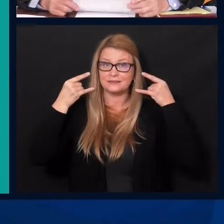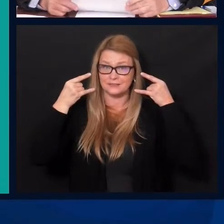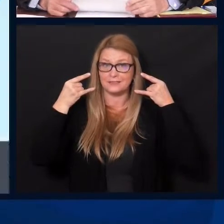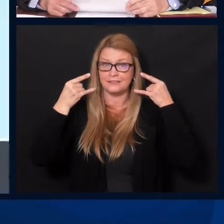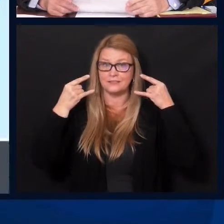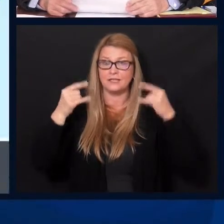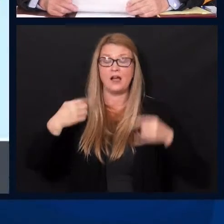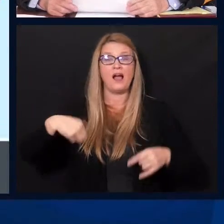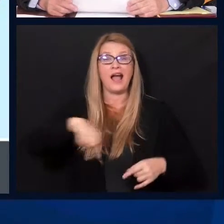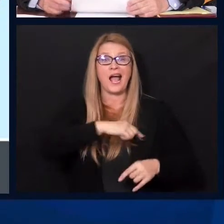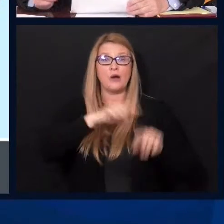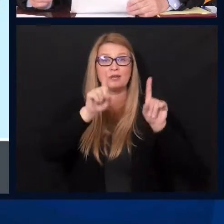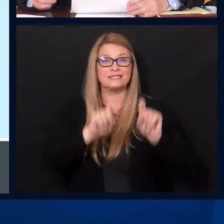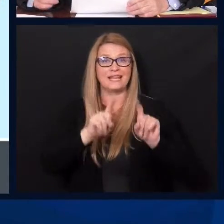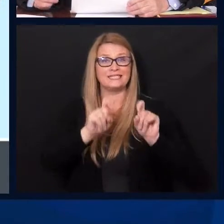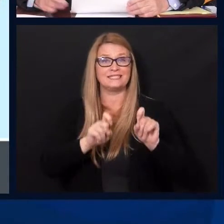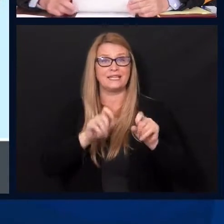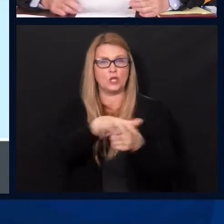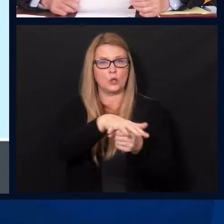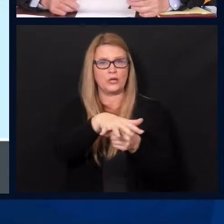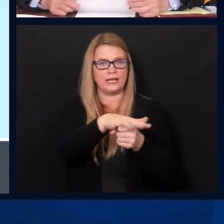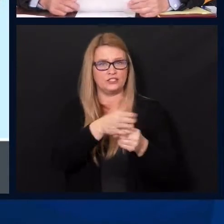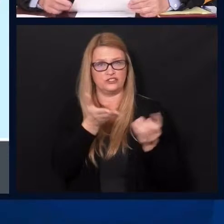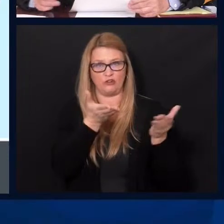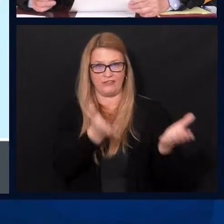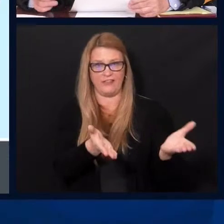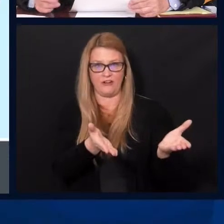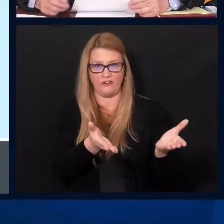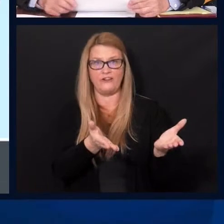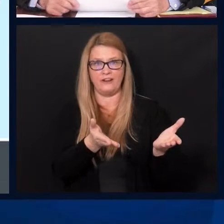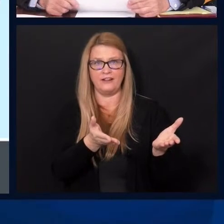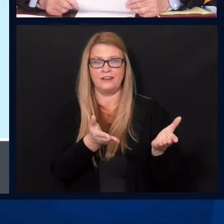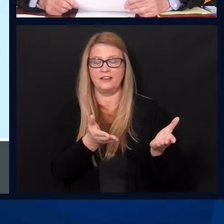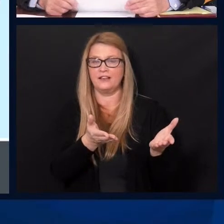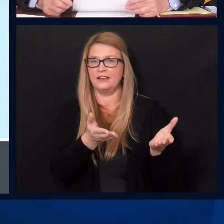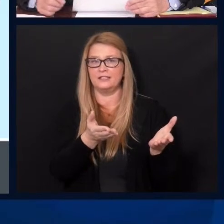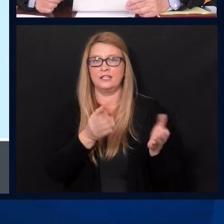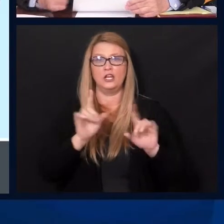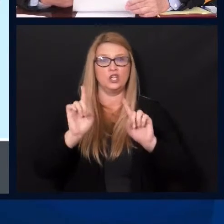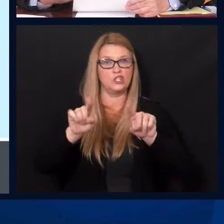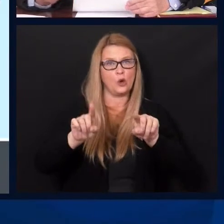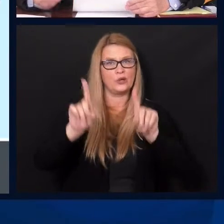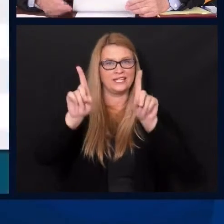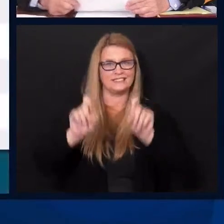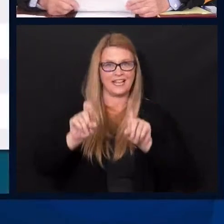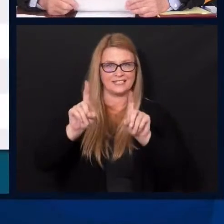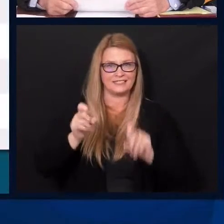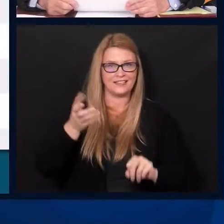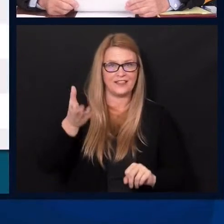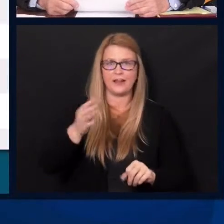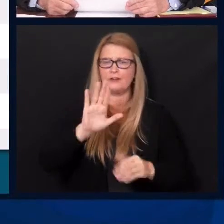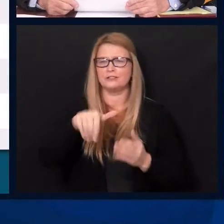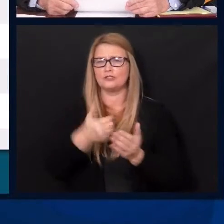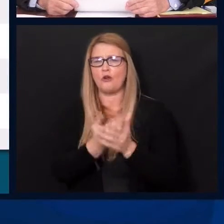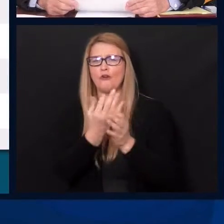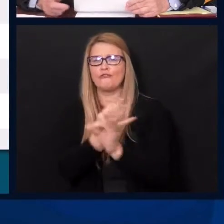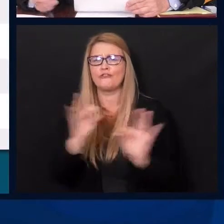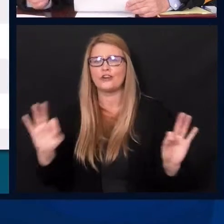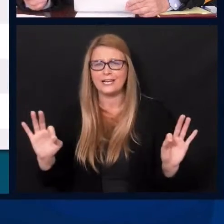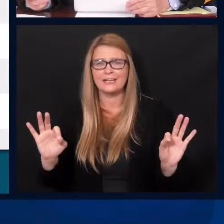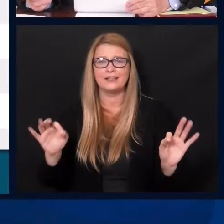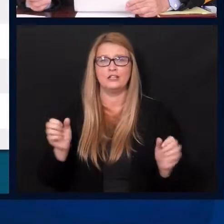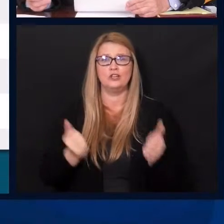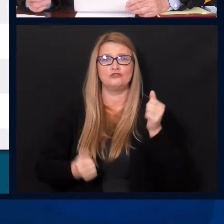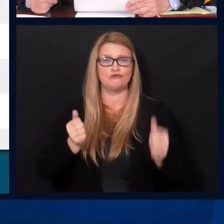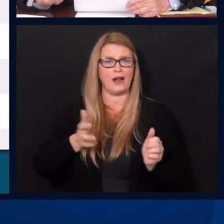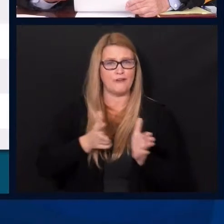All of our testing sites are up there. All the stuff, you know, about getting tested is all free. You know, our